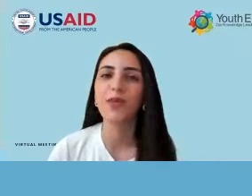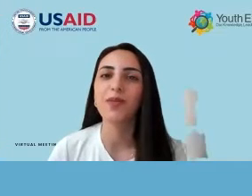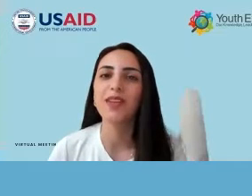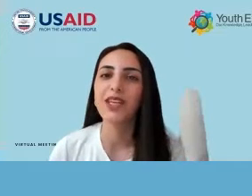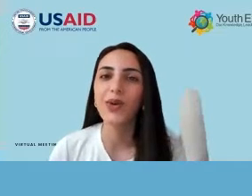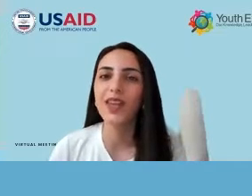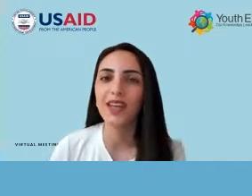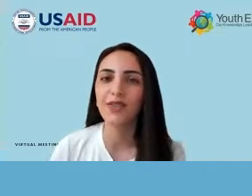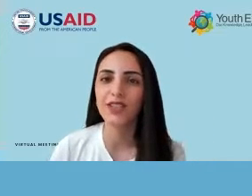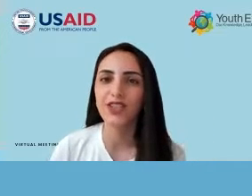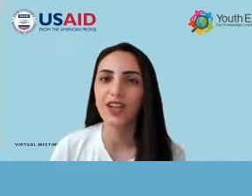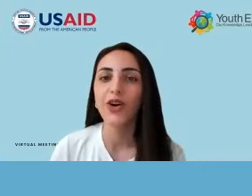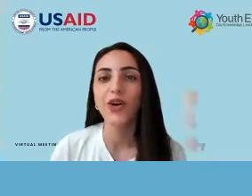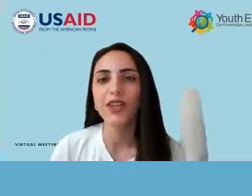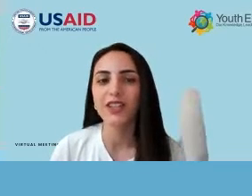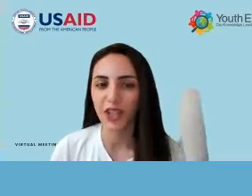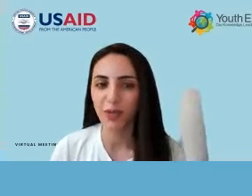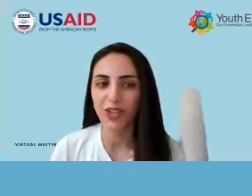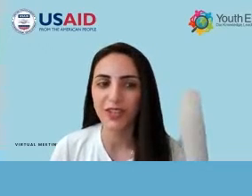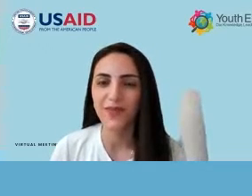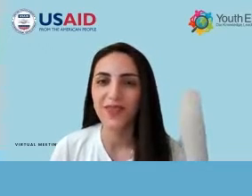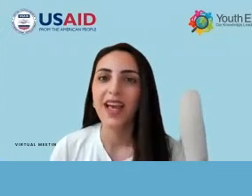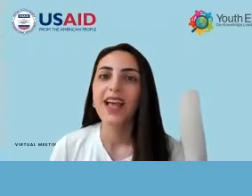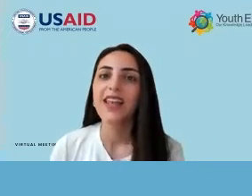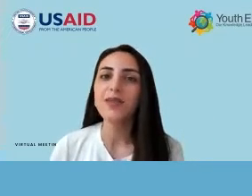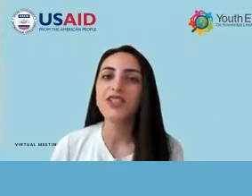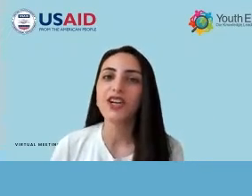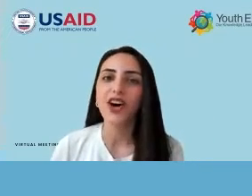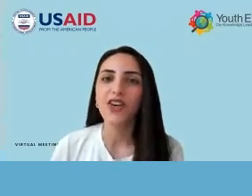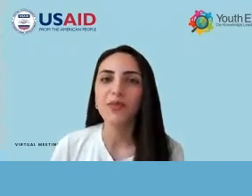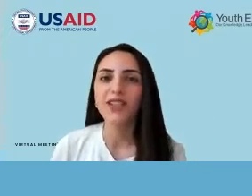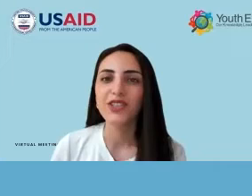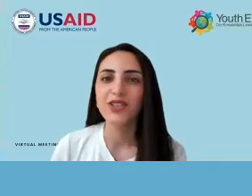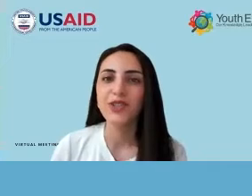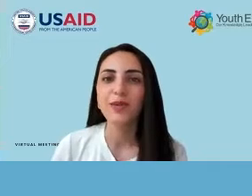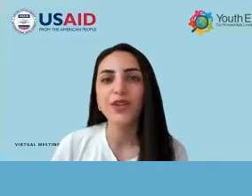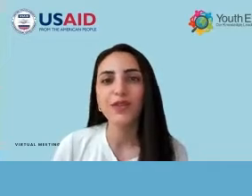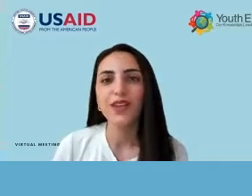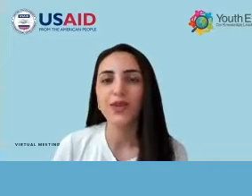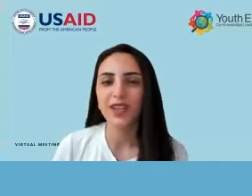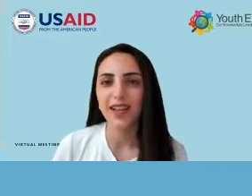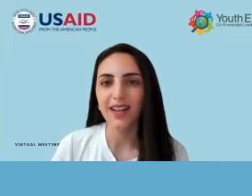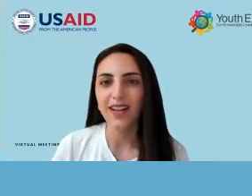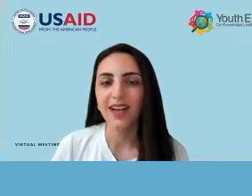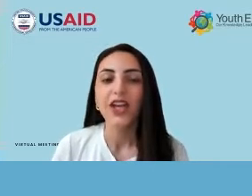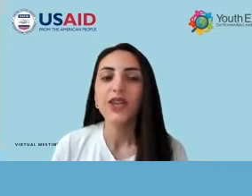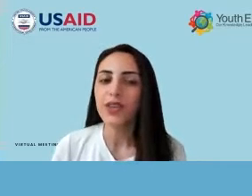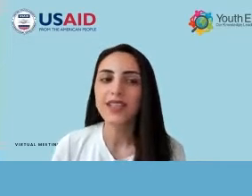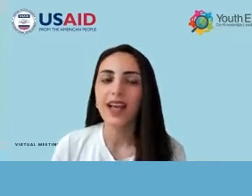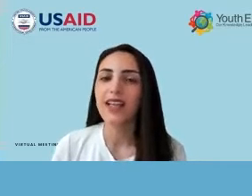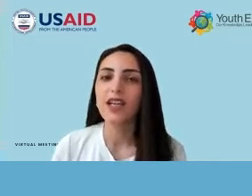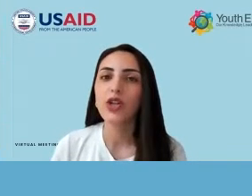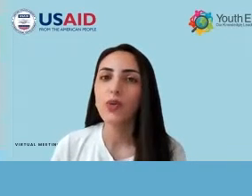make sure to drop them in the Q&A feature or in the chat box. Let me start off by introducing briefly Youth Excel.